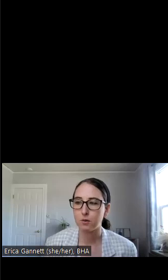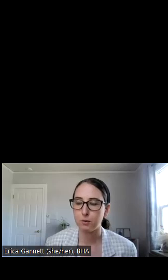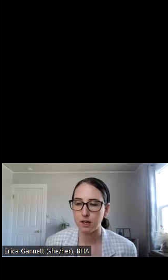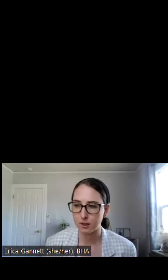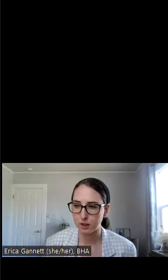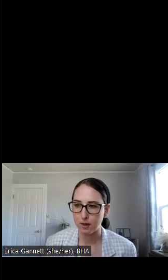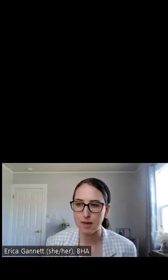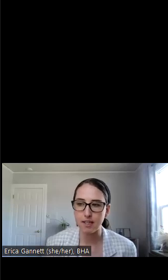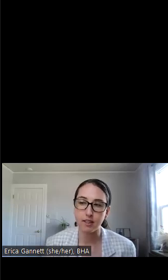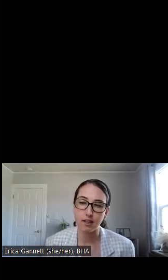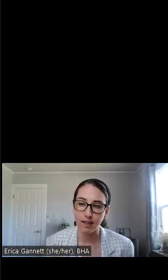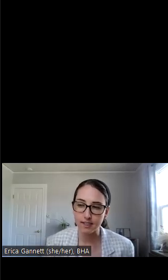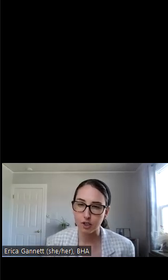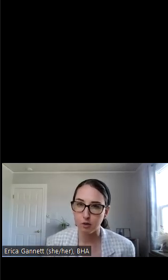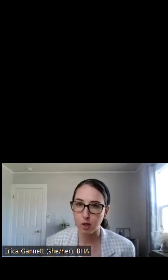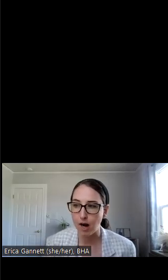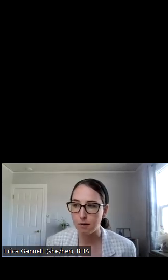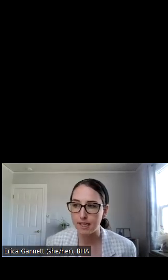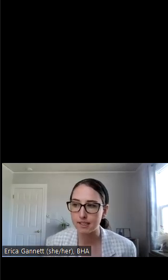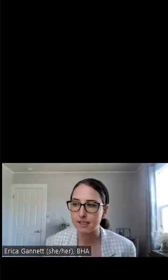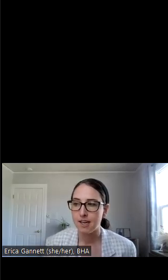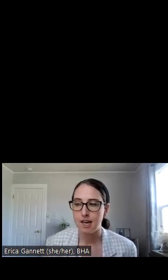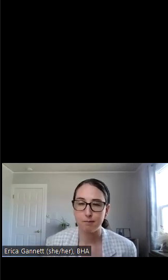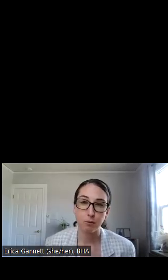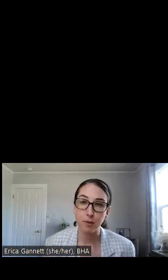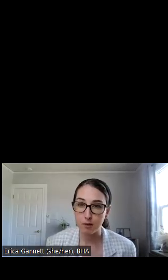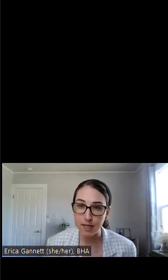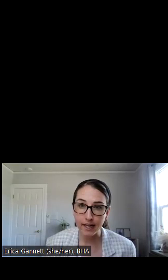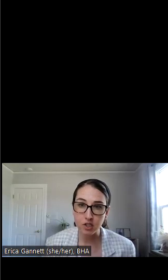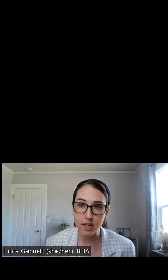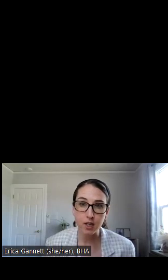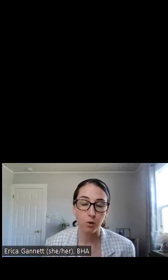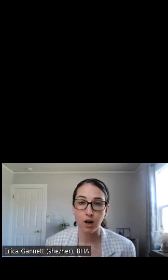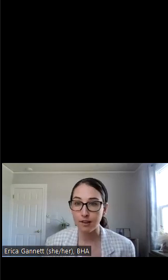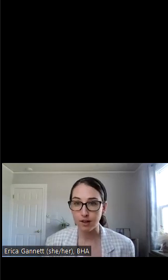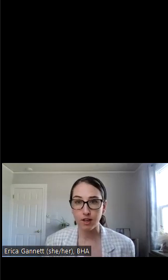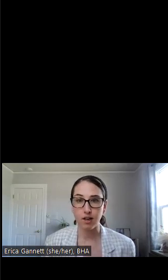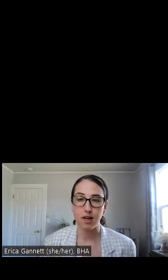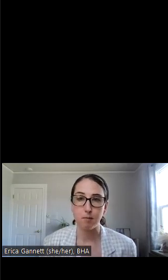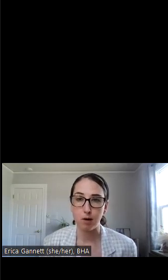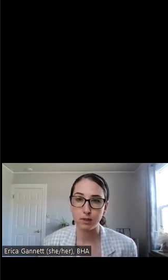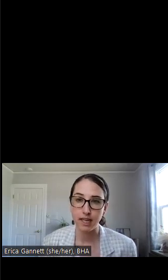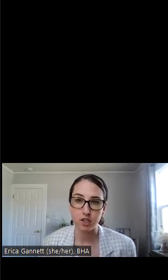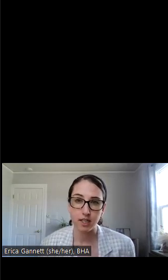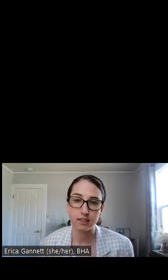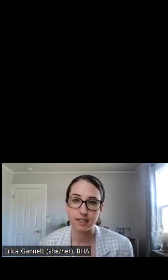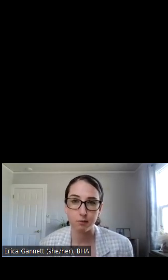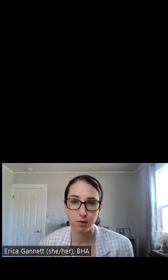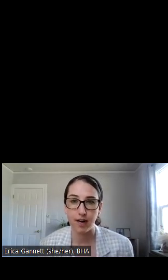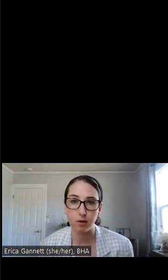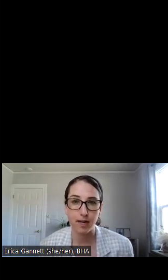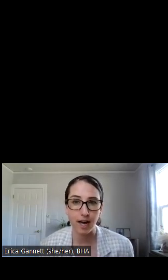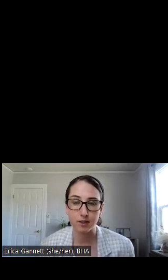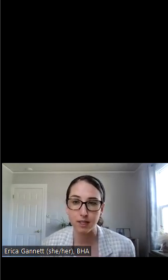And we also just want to make clear that licensure requirements, so being a BHA or other obligations